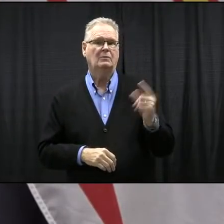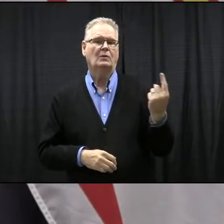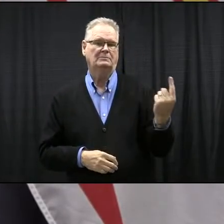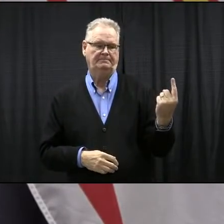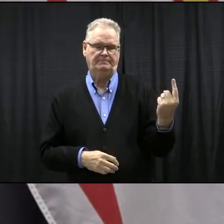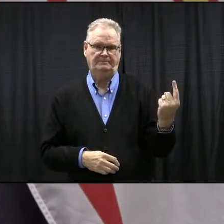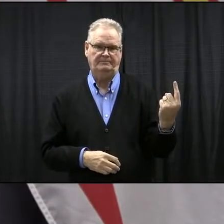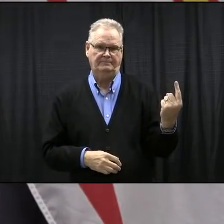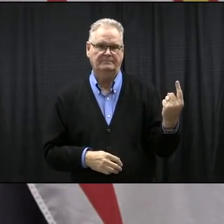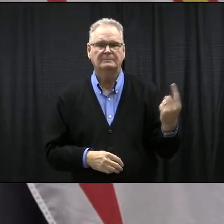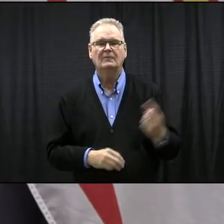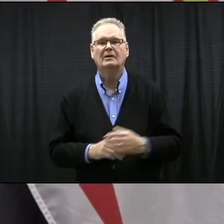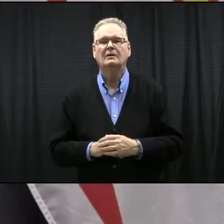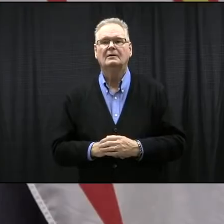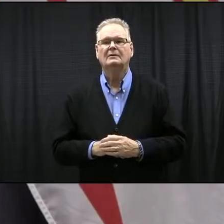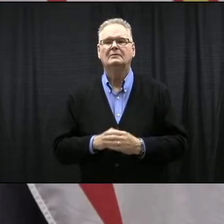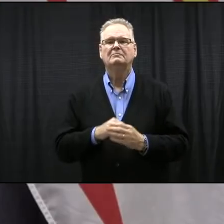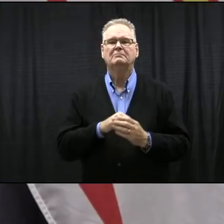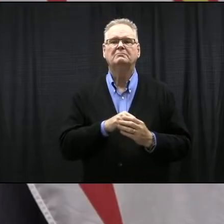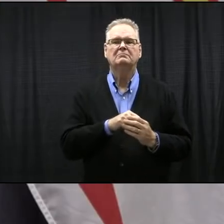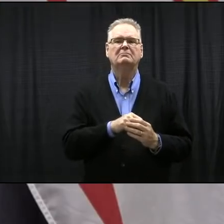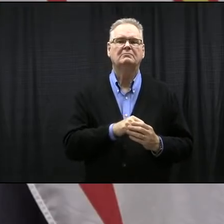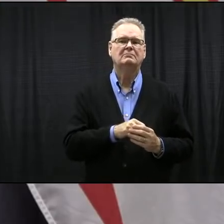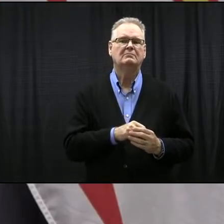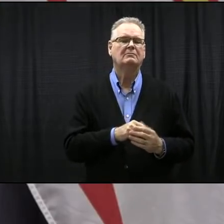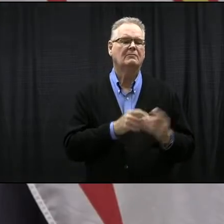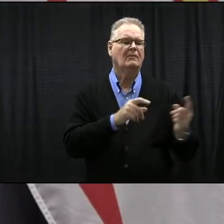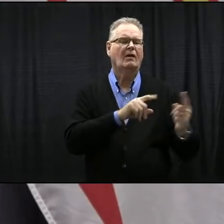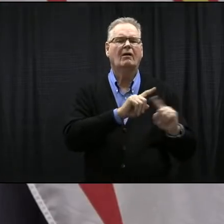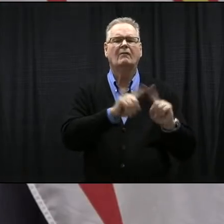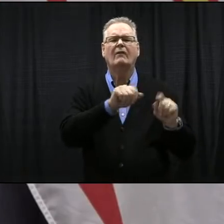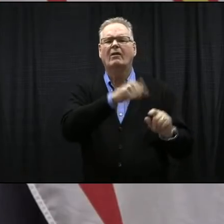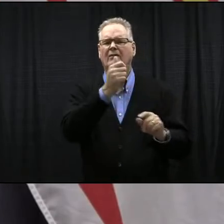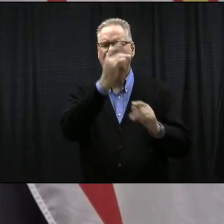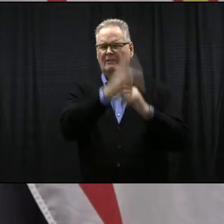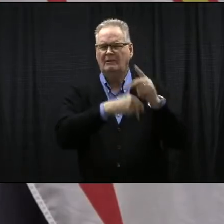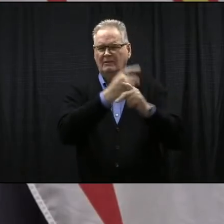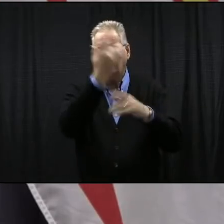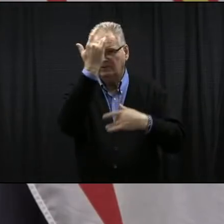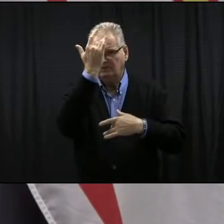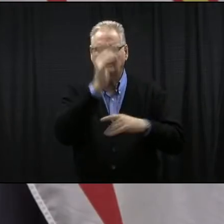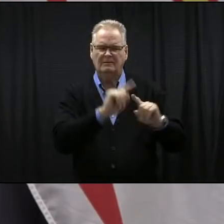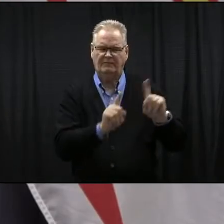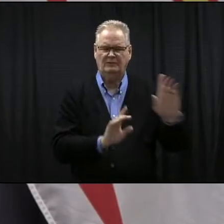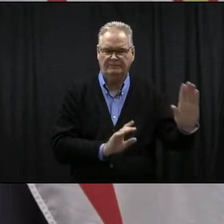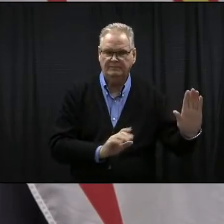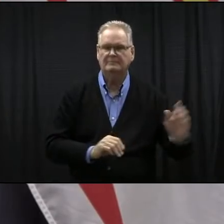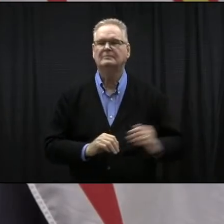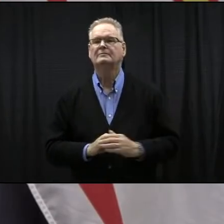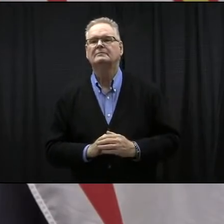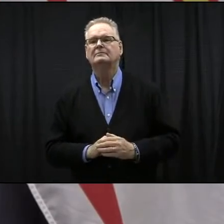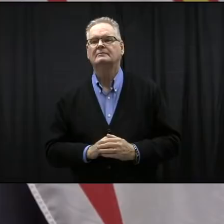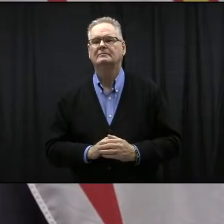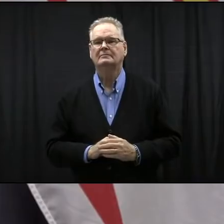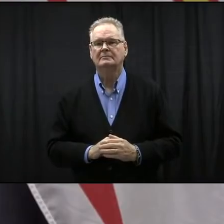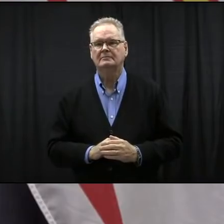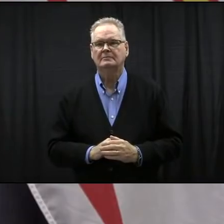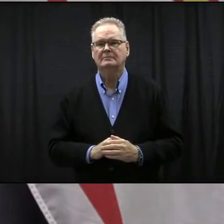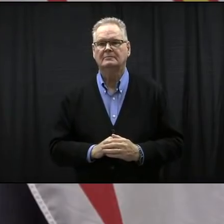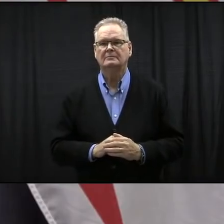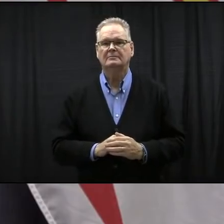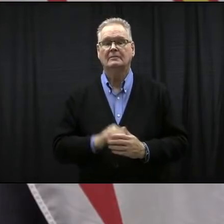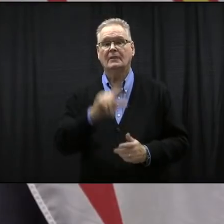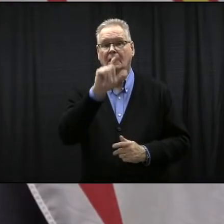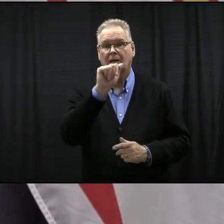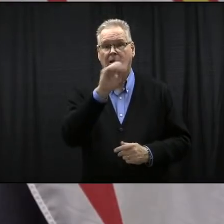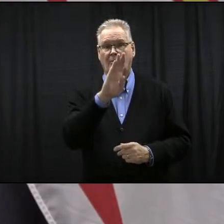previous case. And this person is also a previous presumptive positive case. And there are 4 cases in Labrador-Grenville